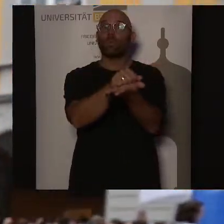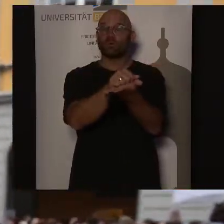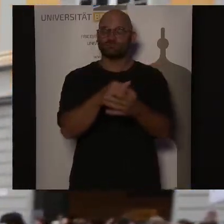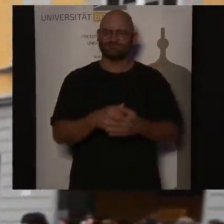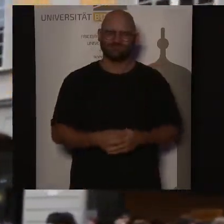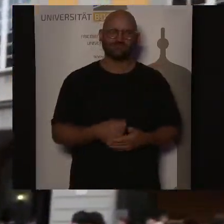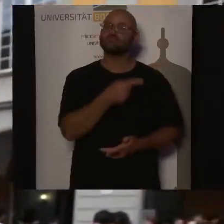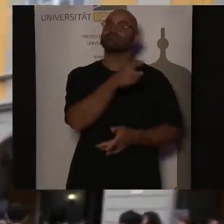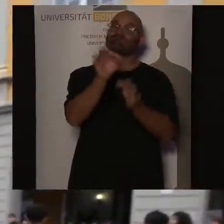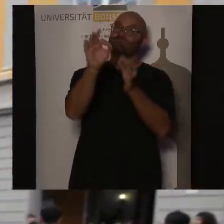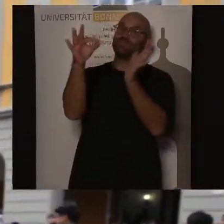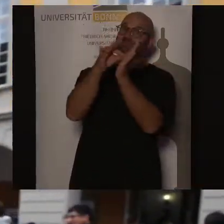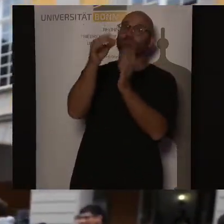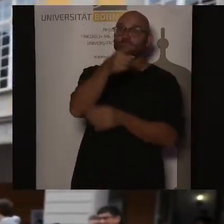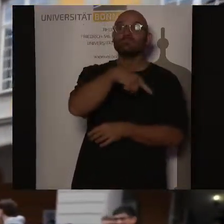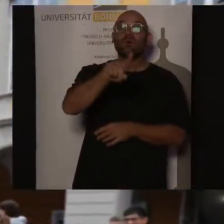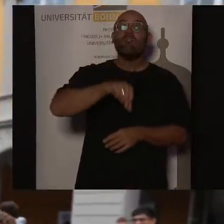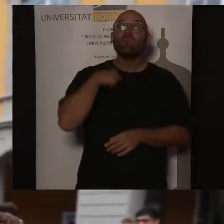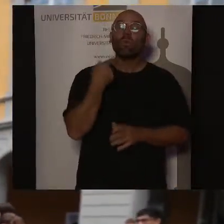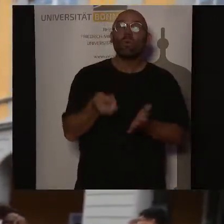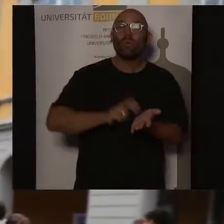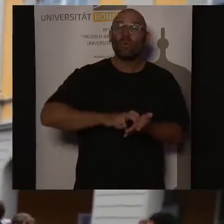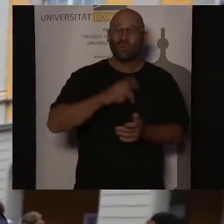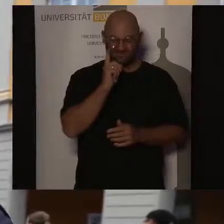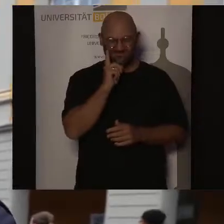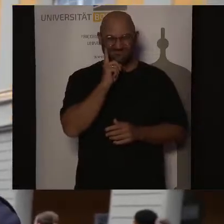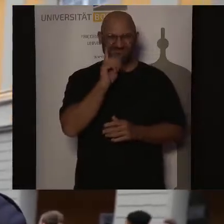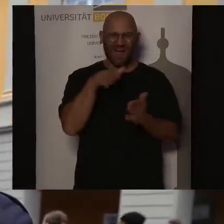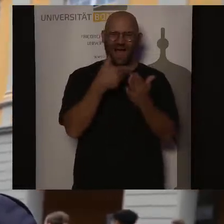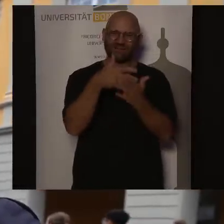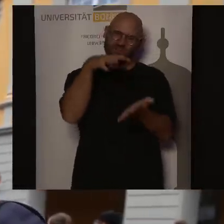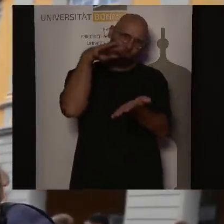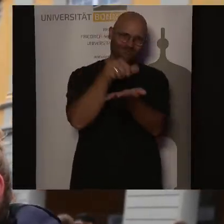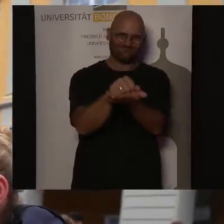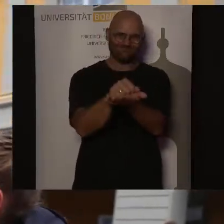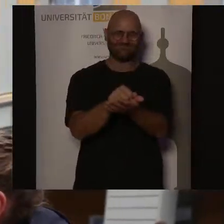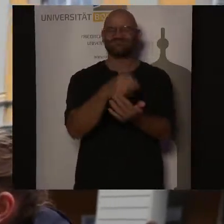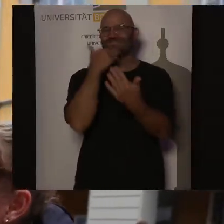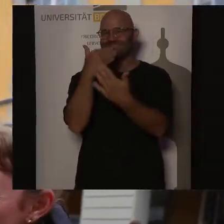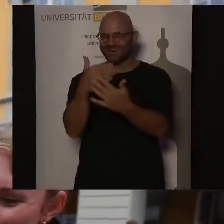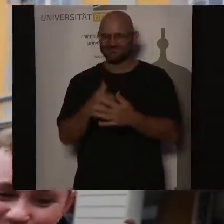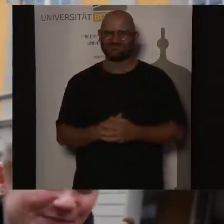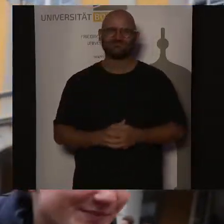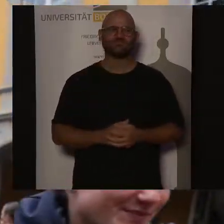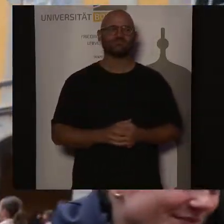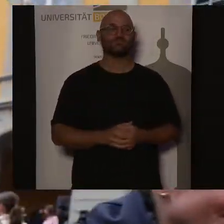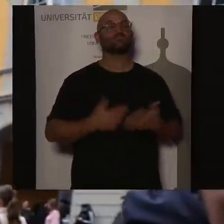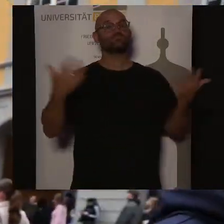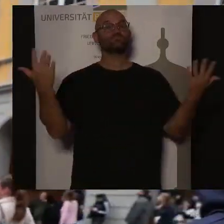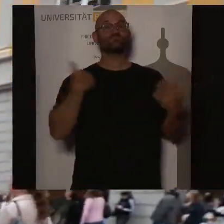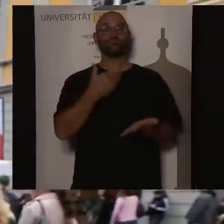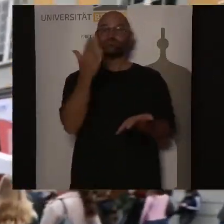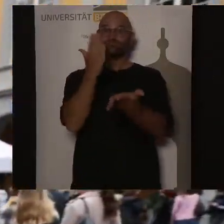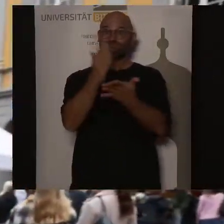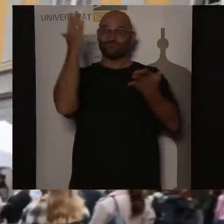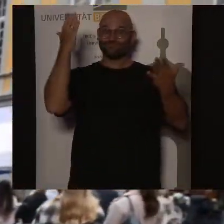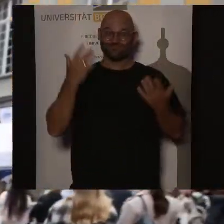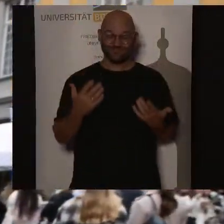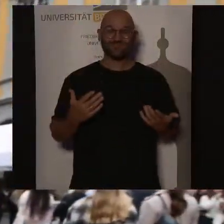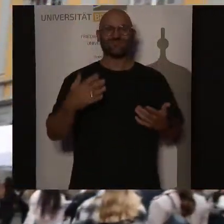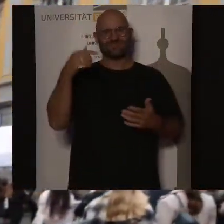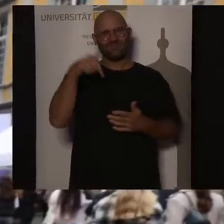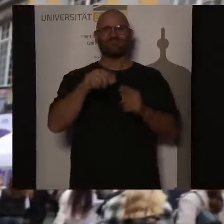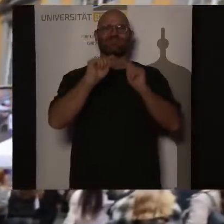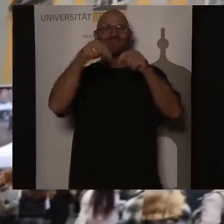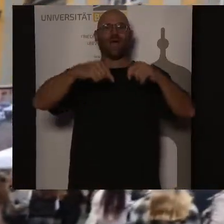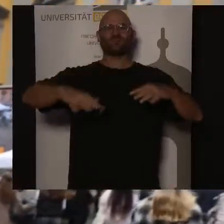semester card already today. So keep that in mind and set an alarm in order to get into those sports classes. And